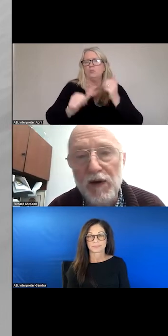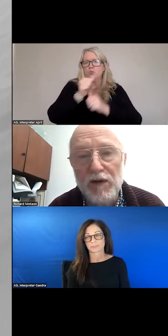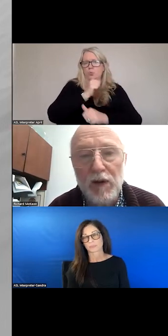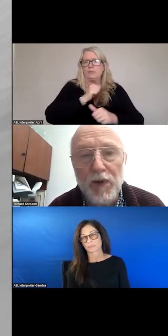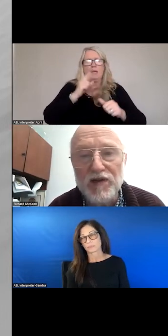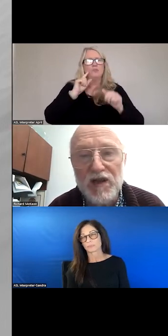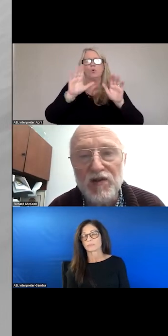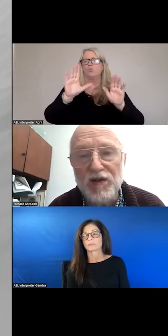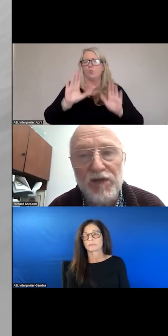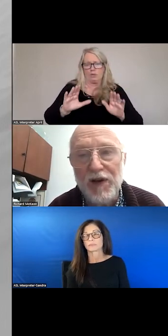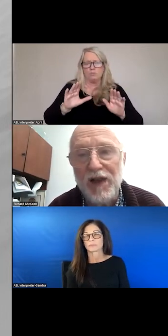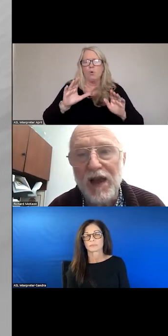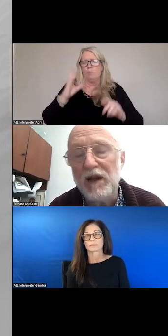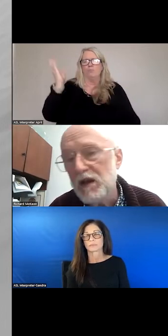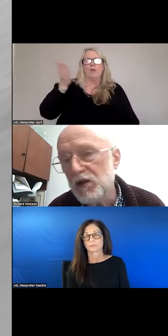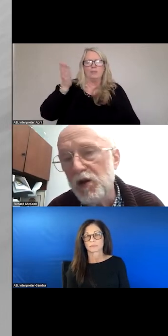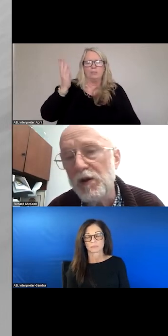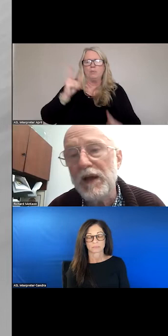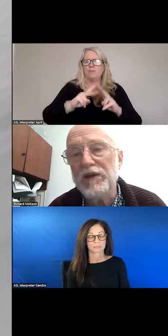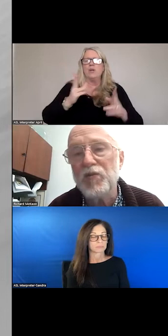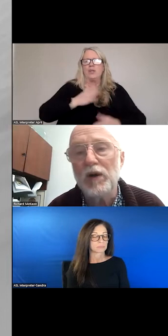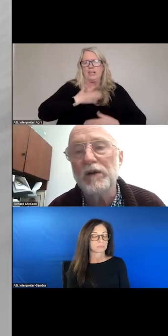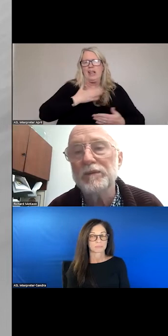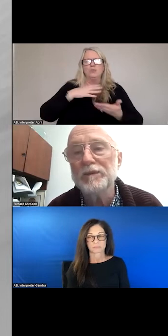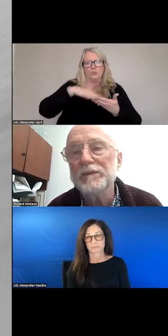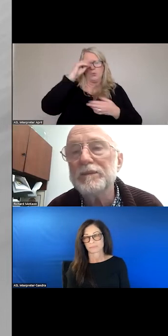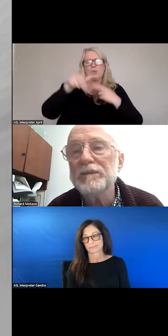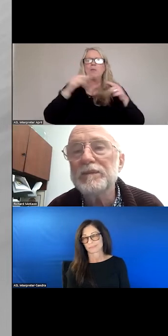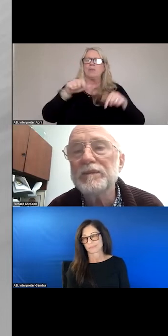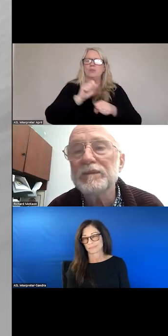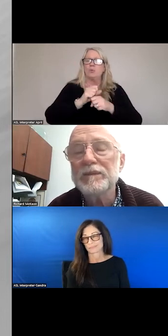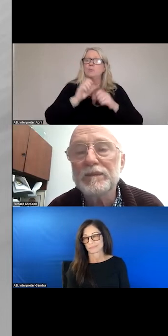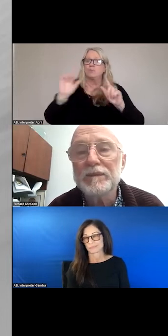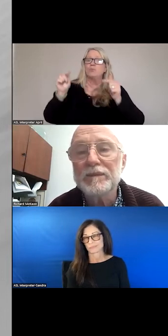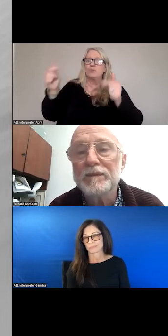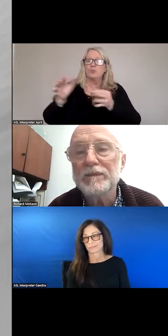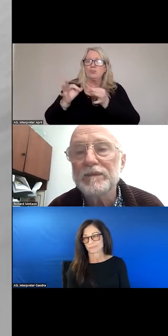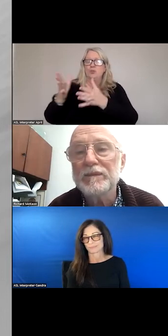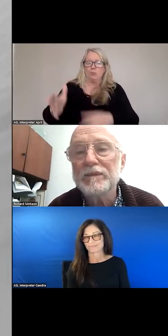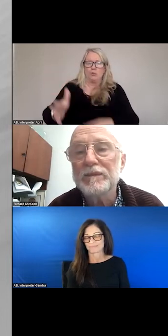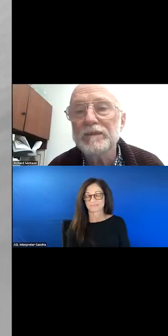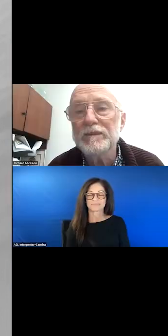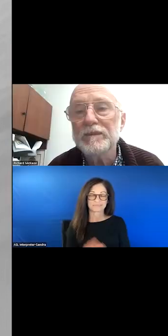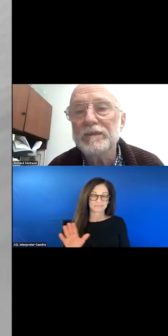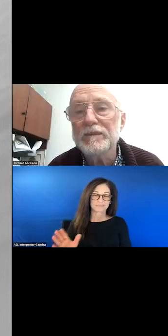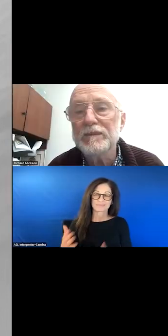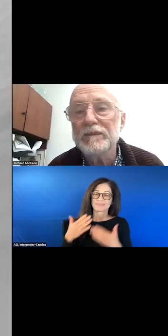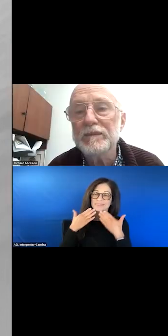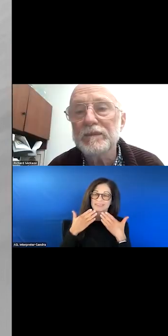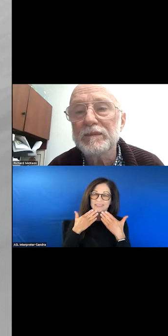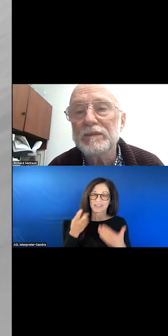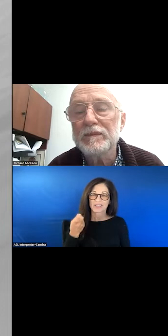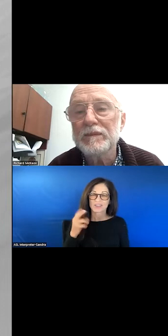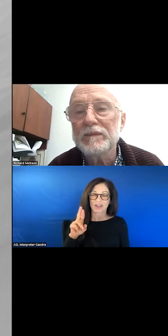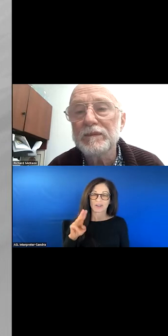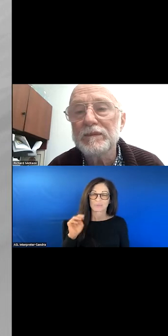wonderful presentation, very glad to learn about this work. And thank you, Dr. McKeon. And just to